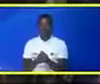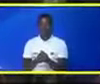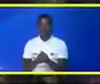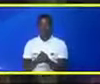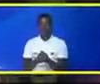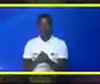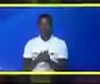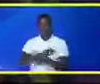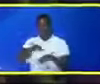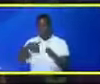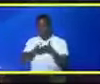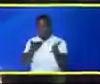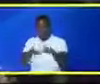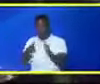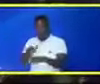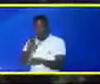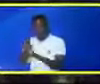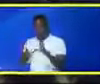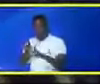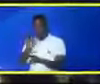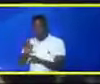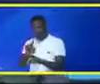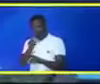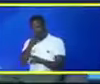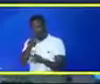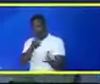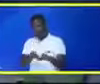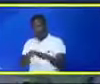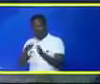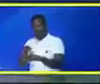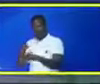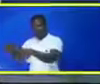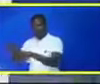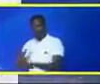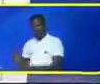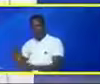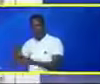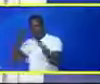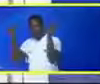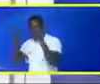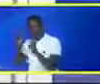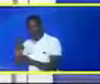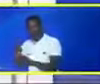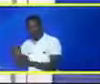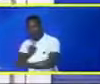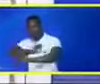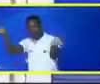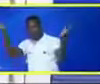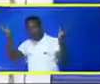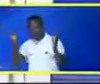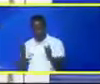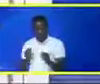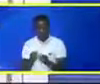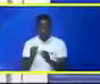Oh death, where is your sting? And oh grave, where is your victory?